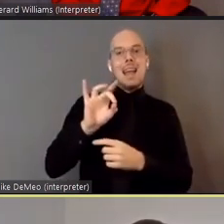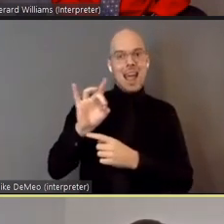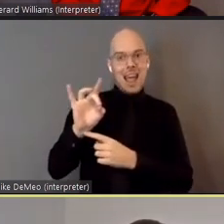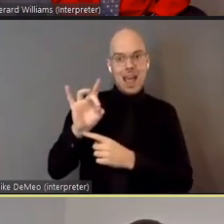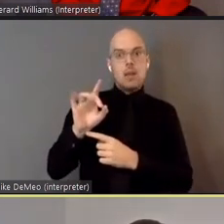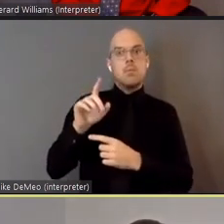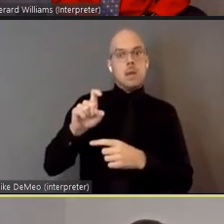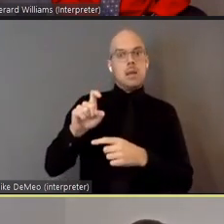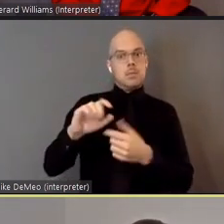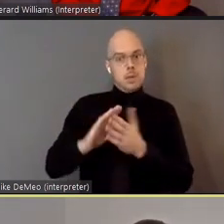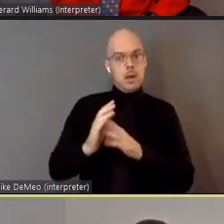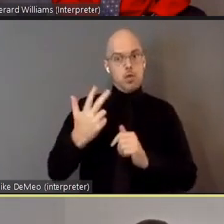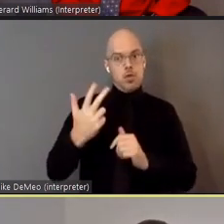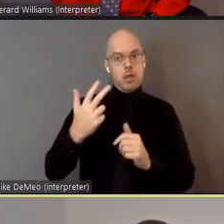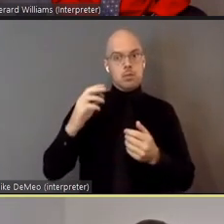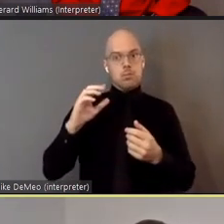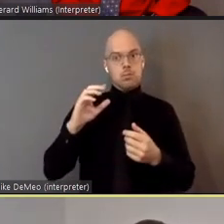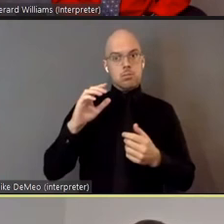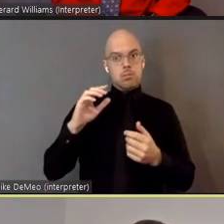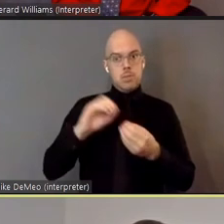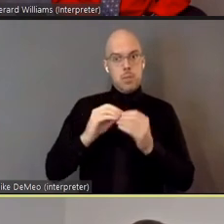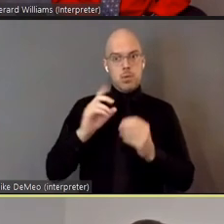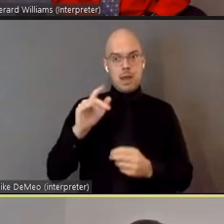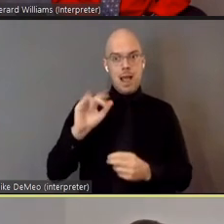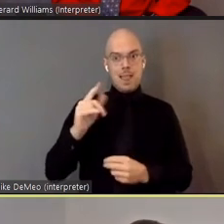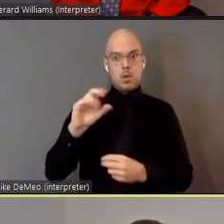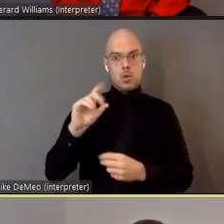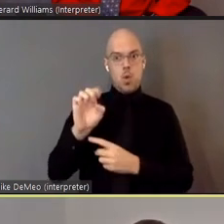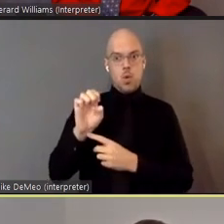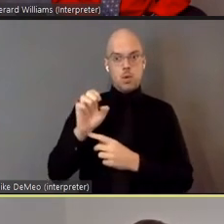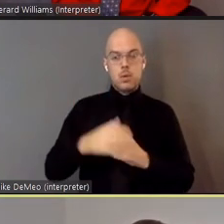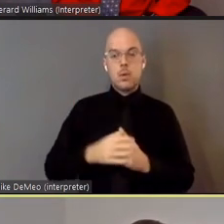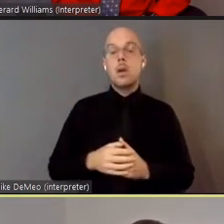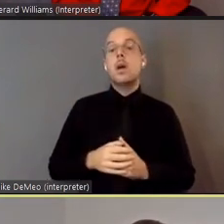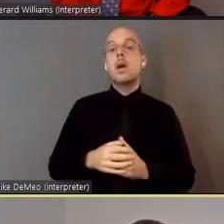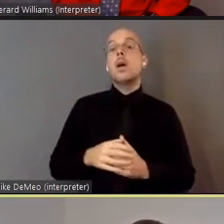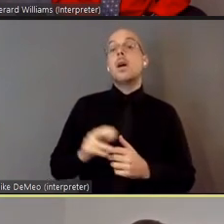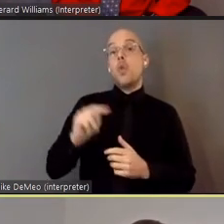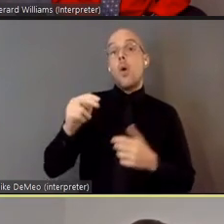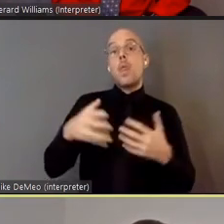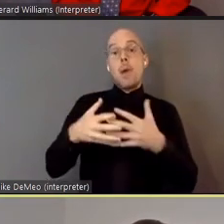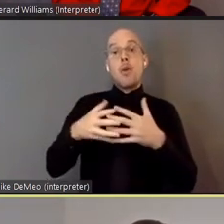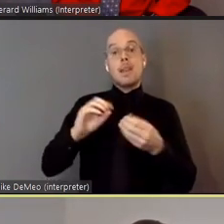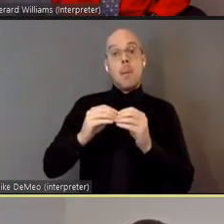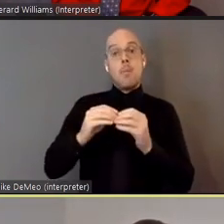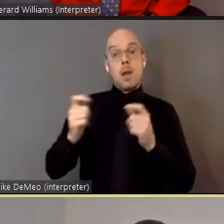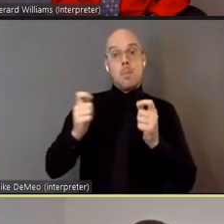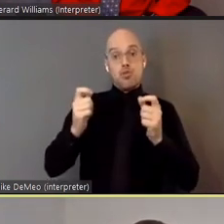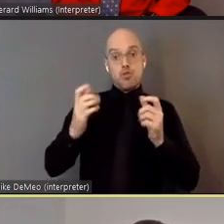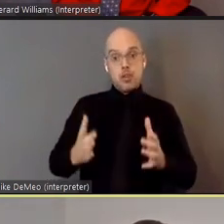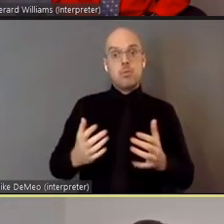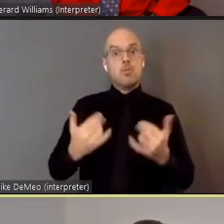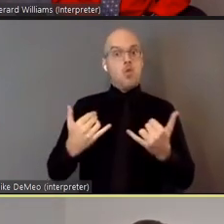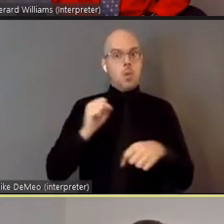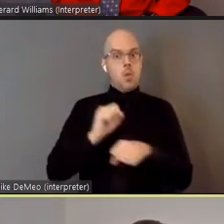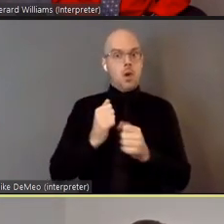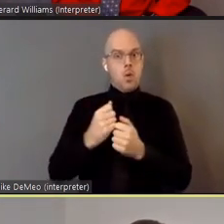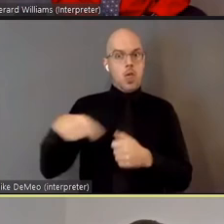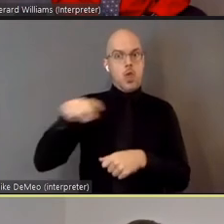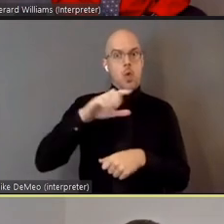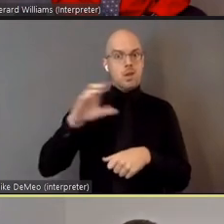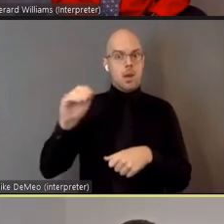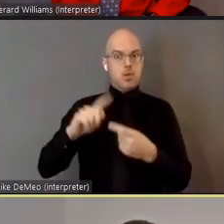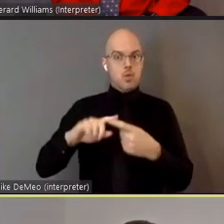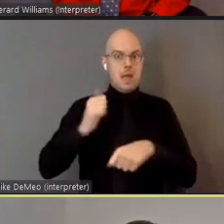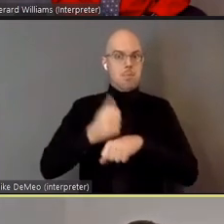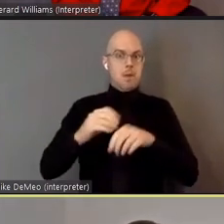number. The North American Numbering Plan Administrator is currently working with providers toward implementation. Next